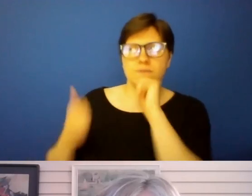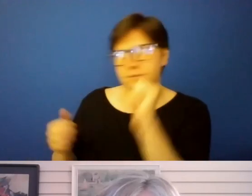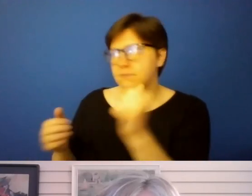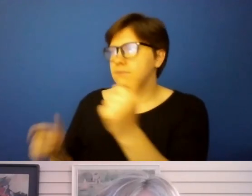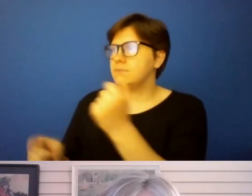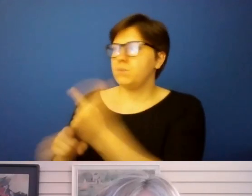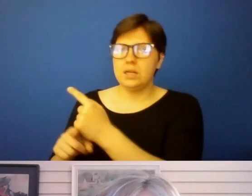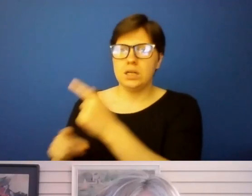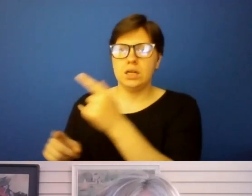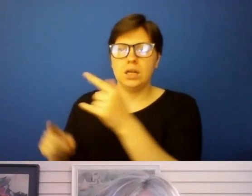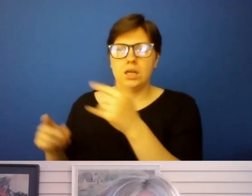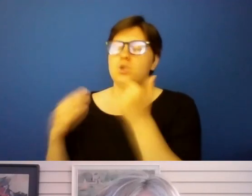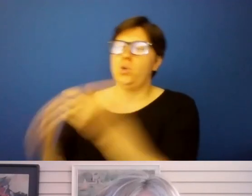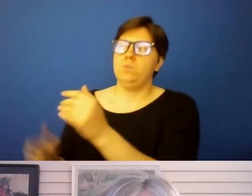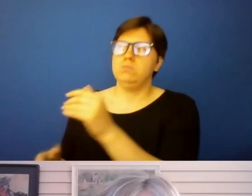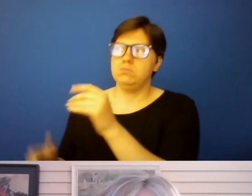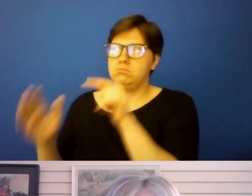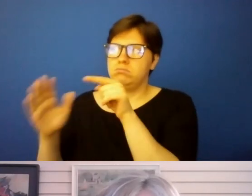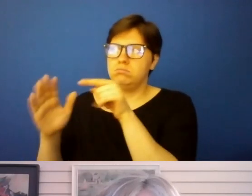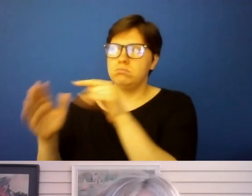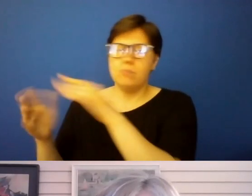therefore we should take active measures to end that life.